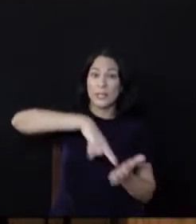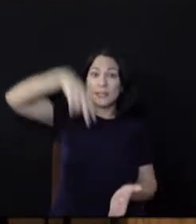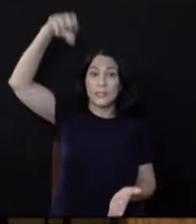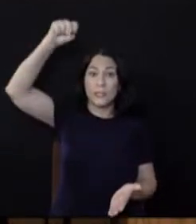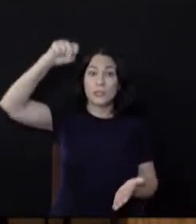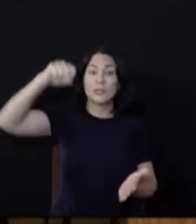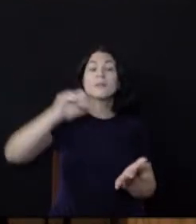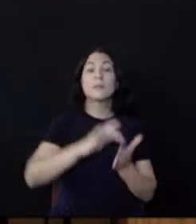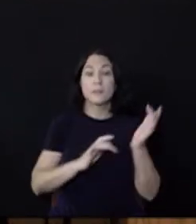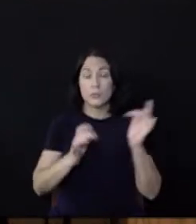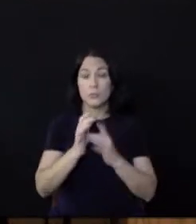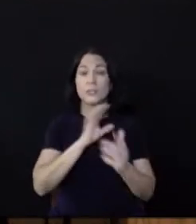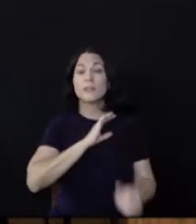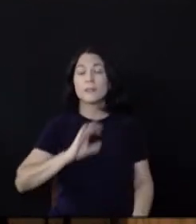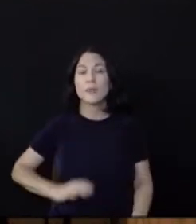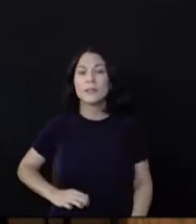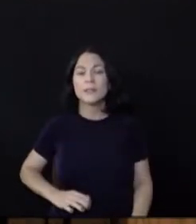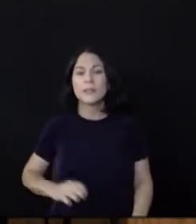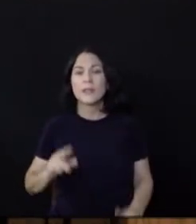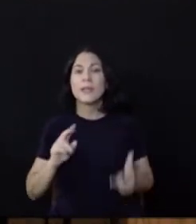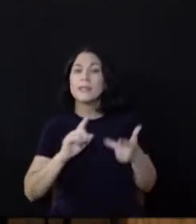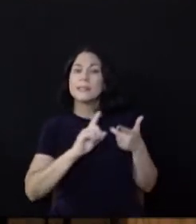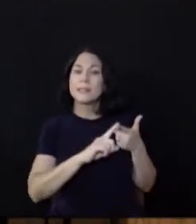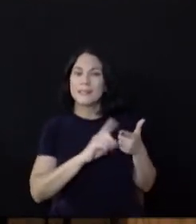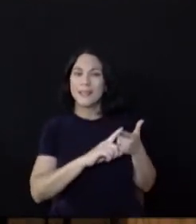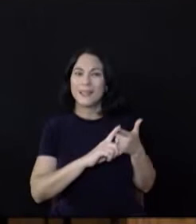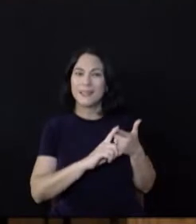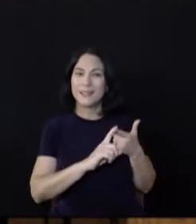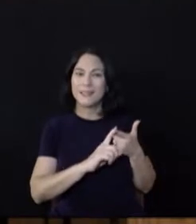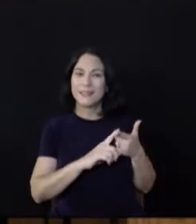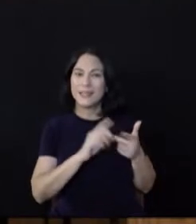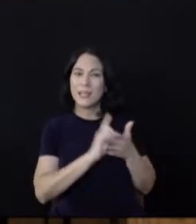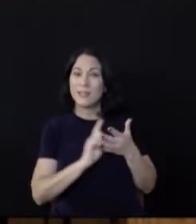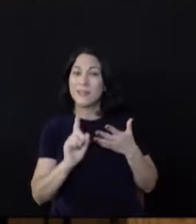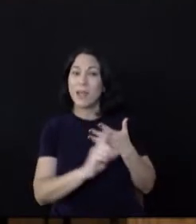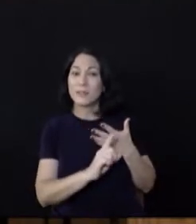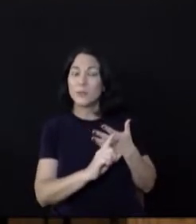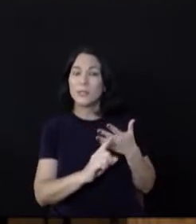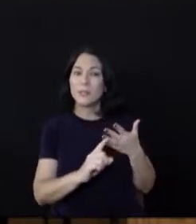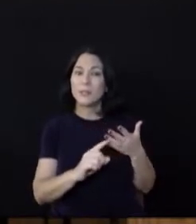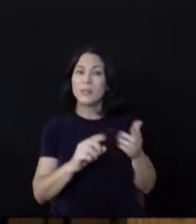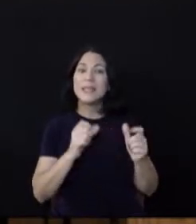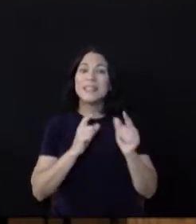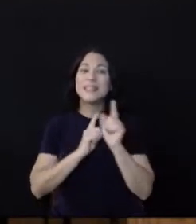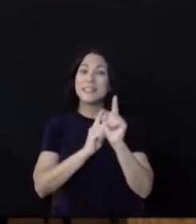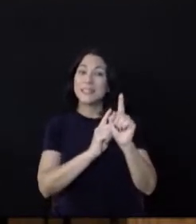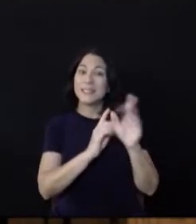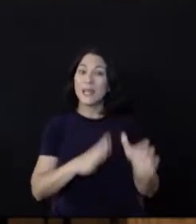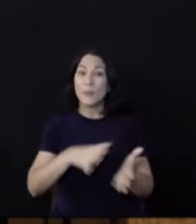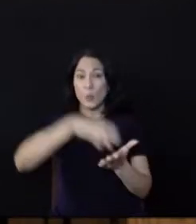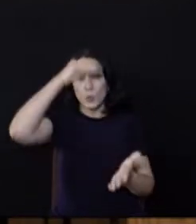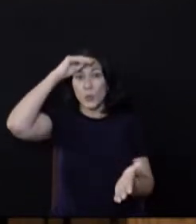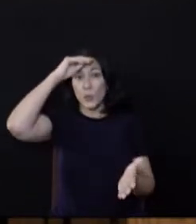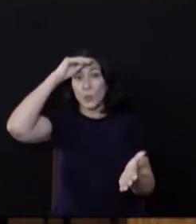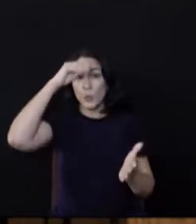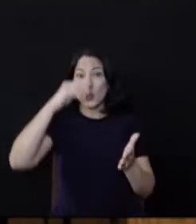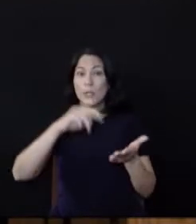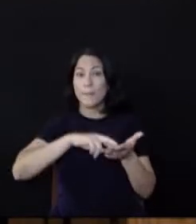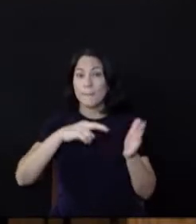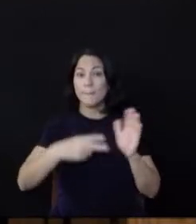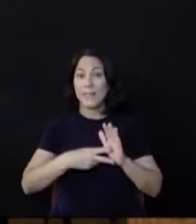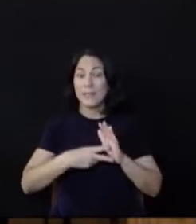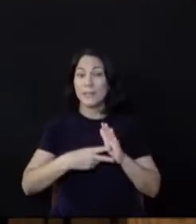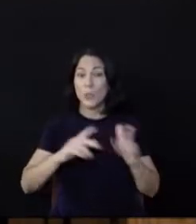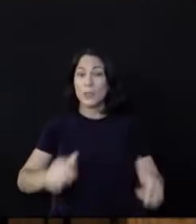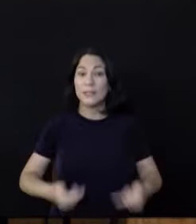Christ. The second essential we'll dive into next week is that disciples learn what it means to live in the